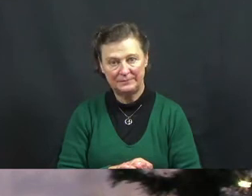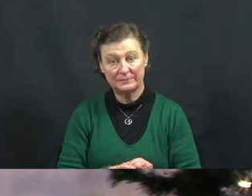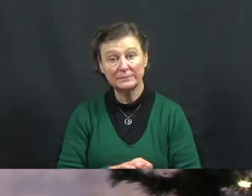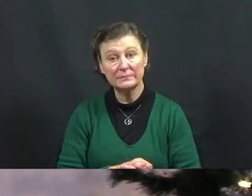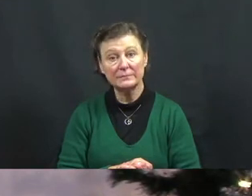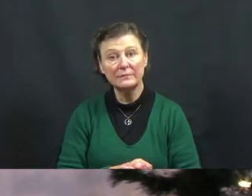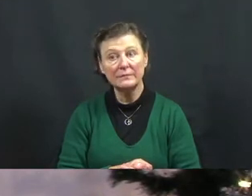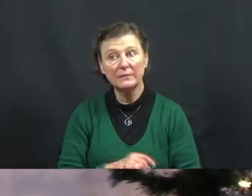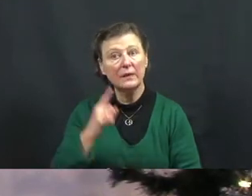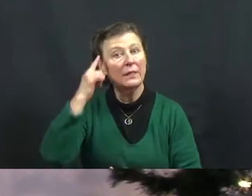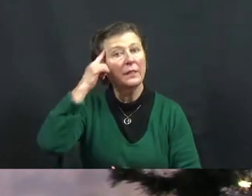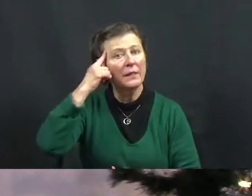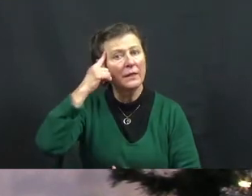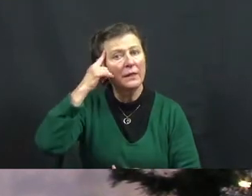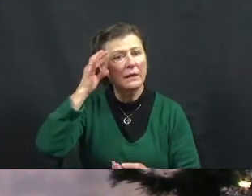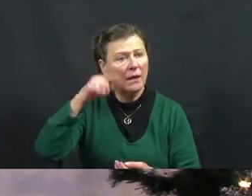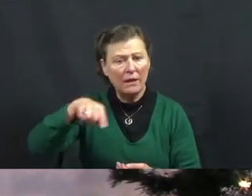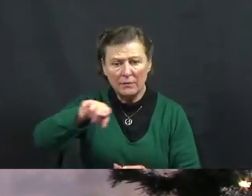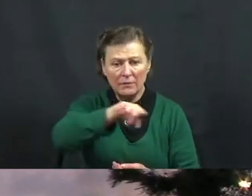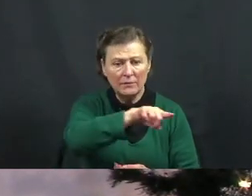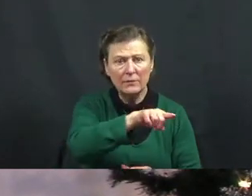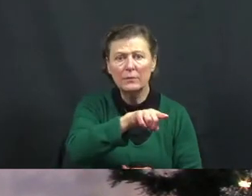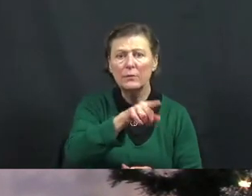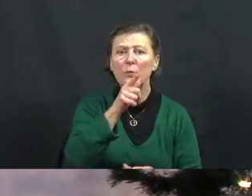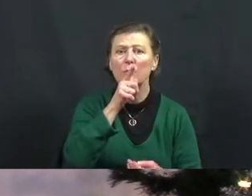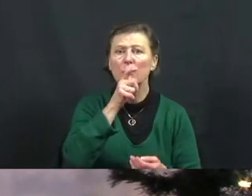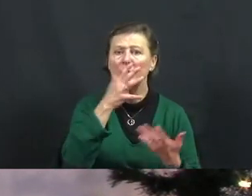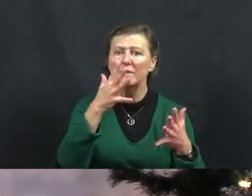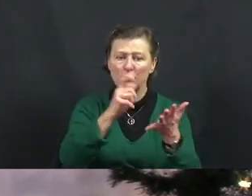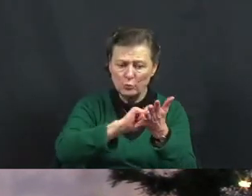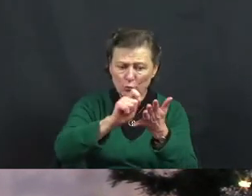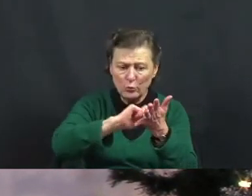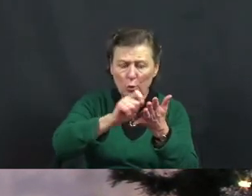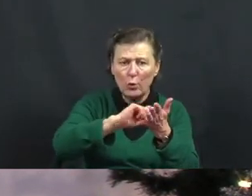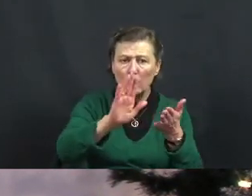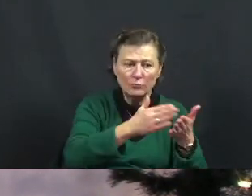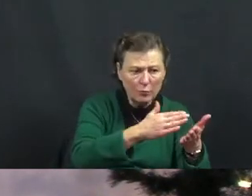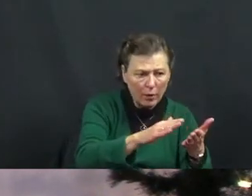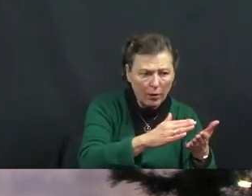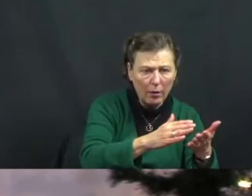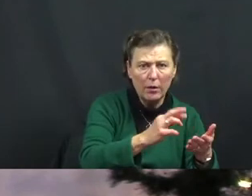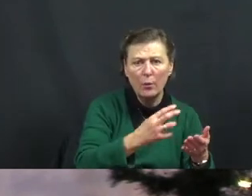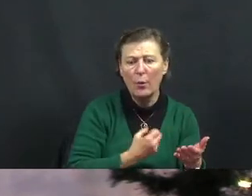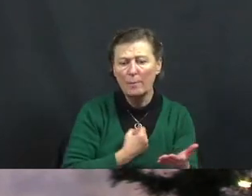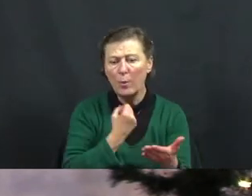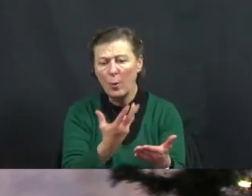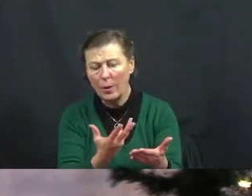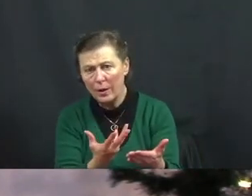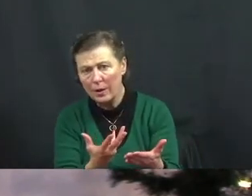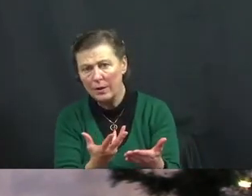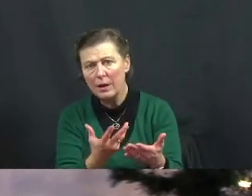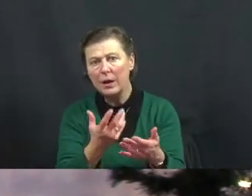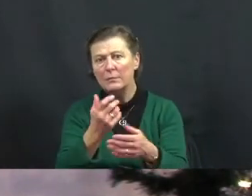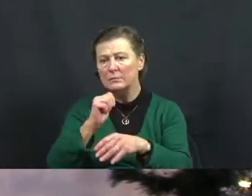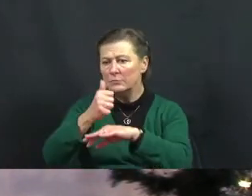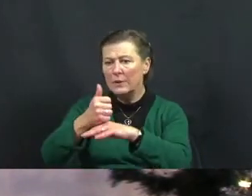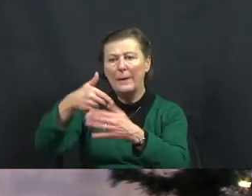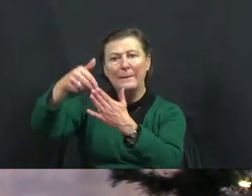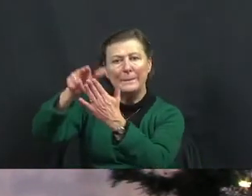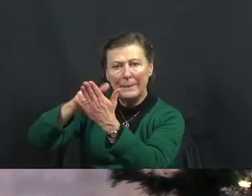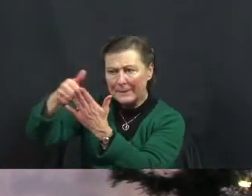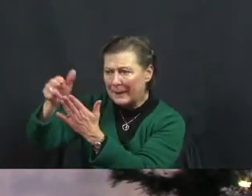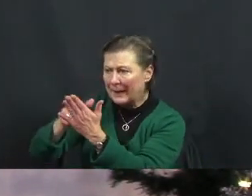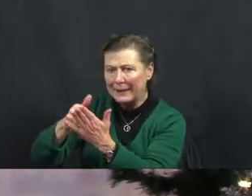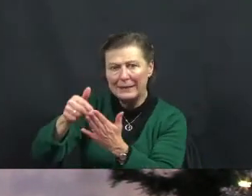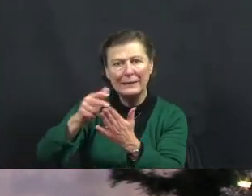Think of those who have written the songs or the poems or created the paintings or the